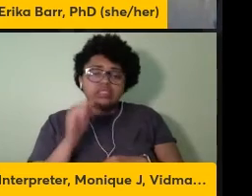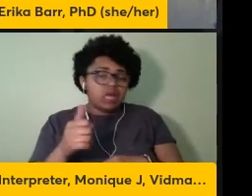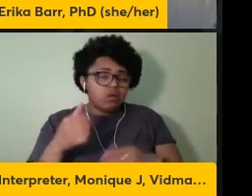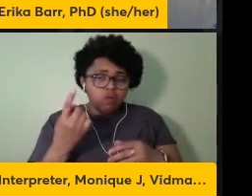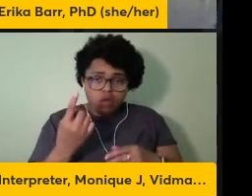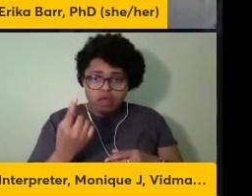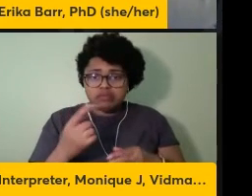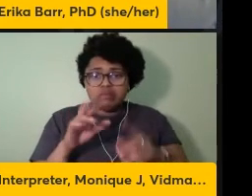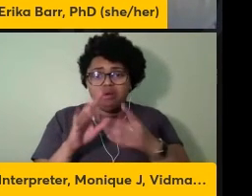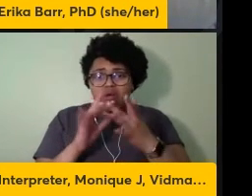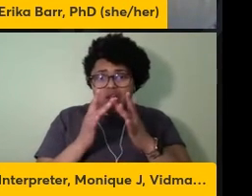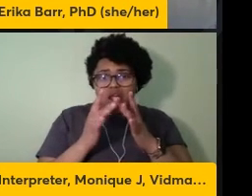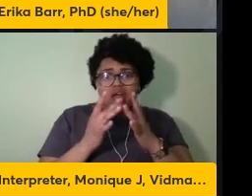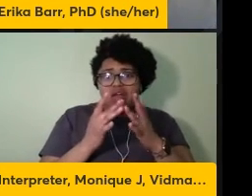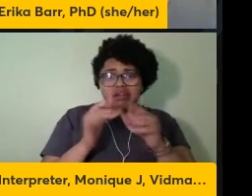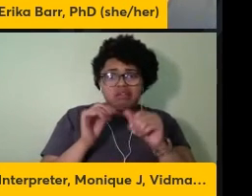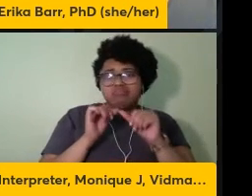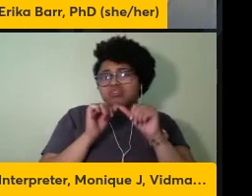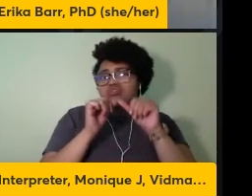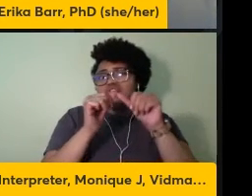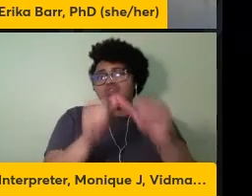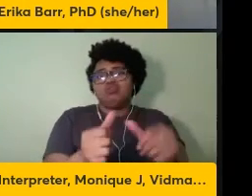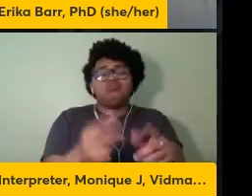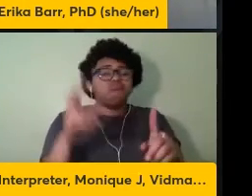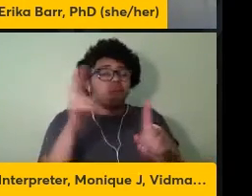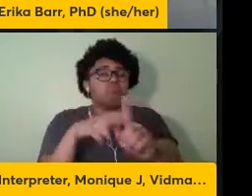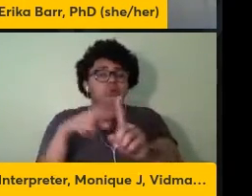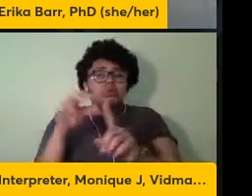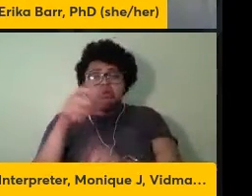so you may apply at any moment.